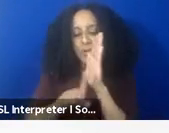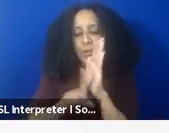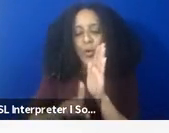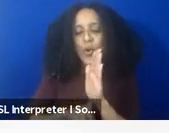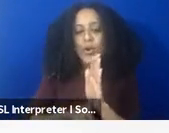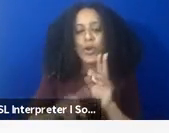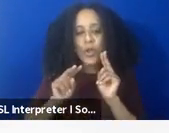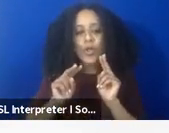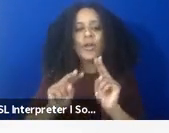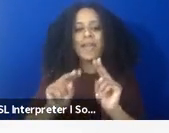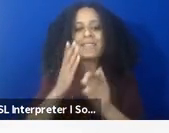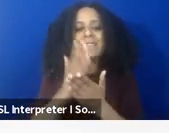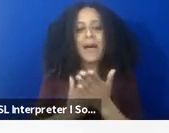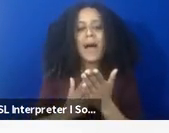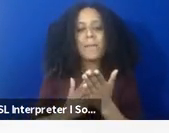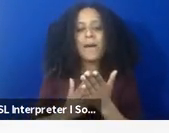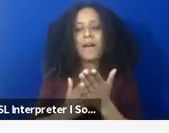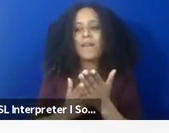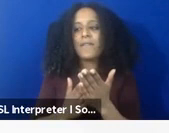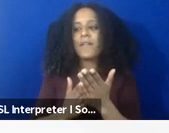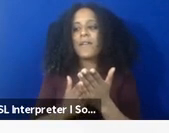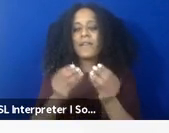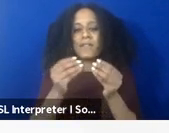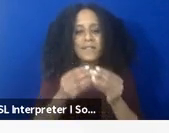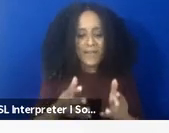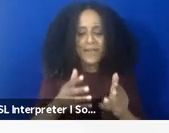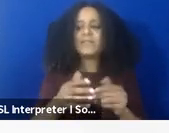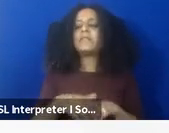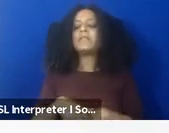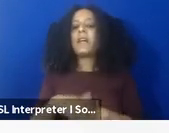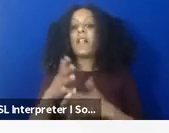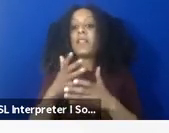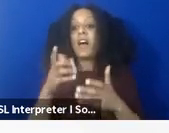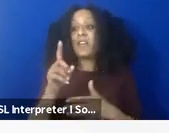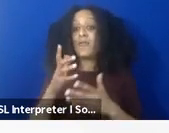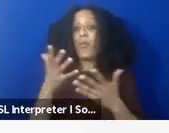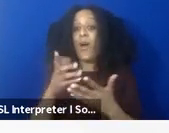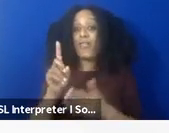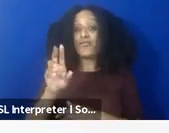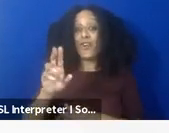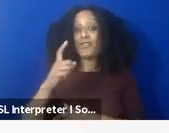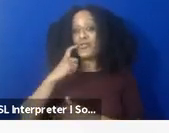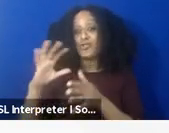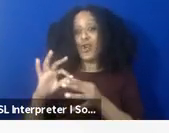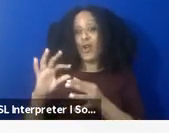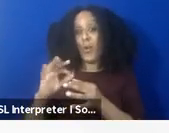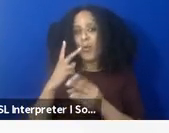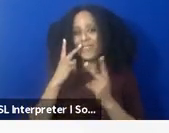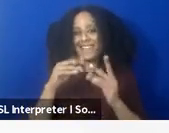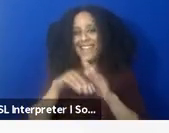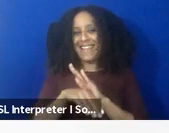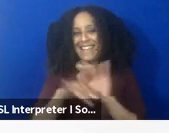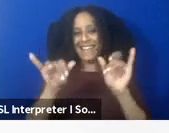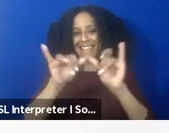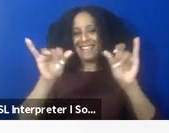vestibular deficits, and a lot of the pathophysiology that Dr. Spankovich talked about in the auditory system, we're going to see in the vestibular system.